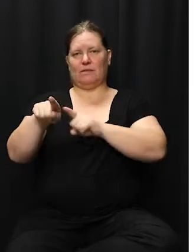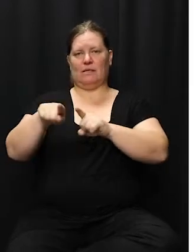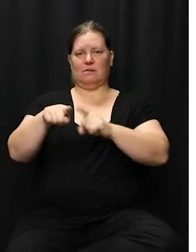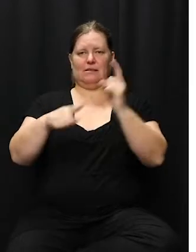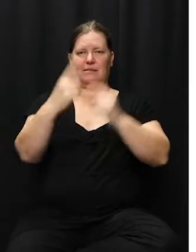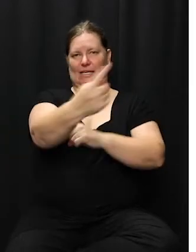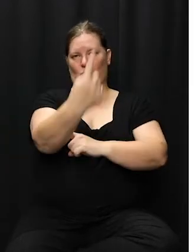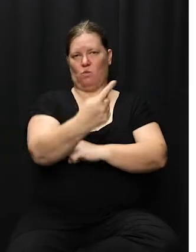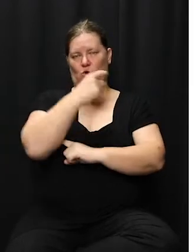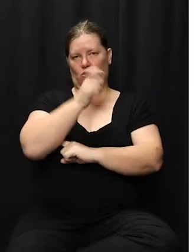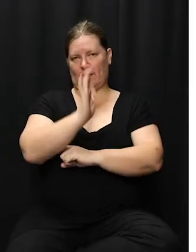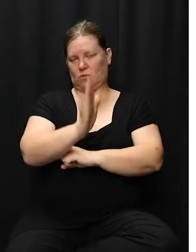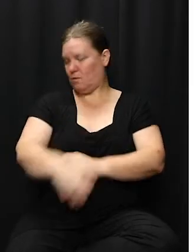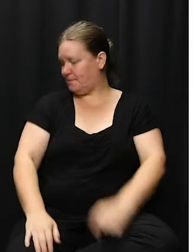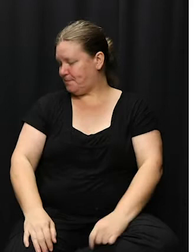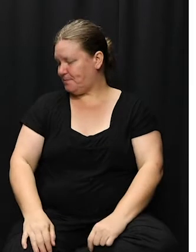individual signs on their own.